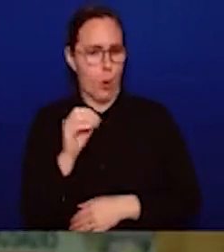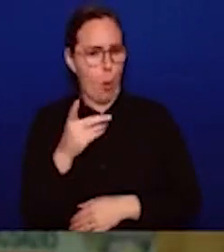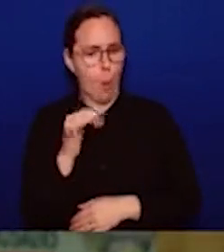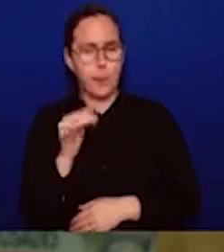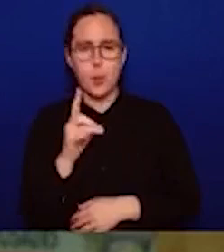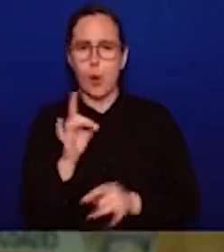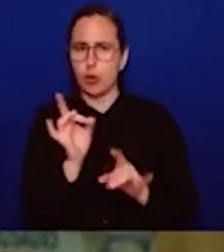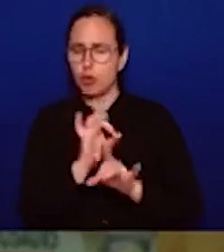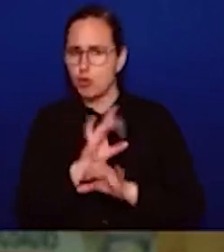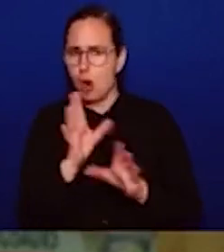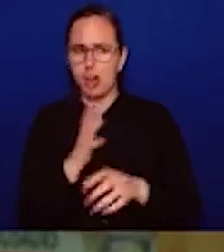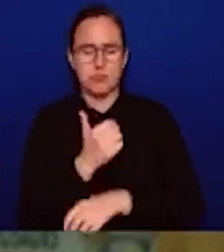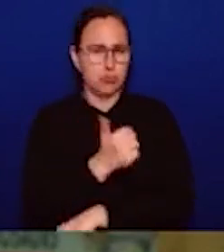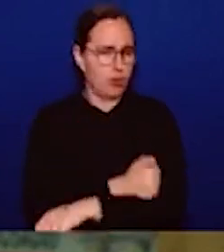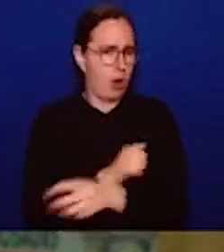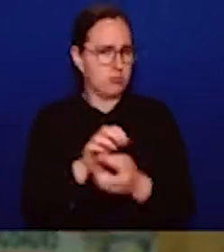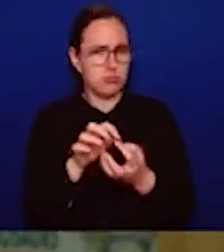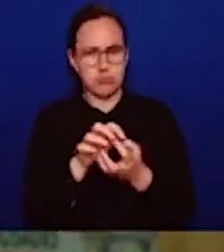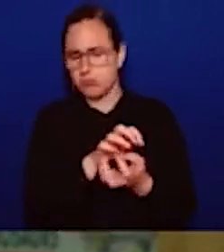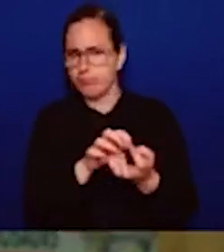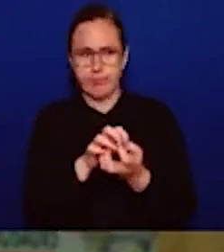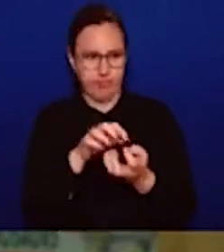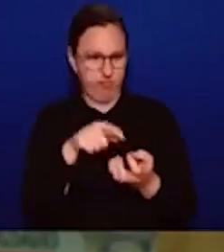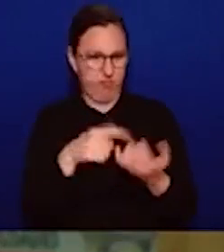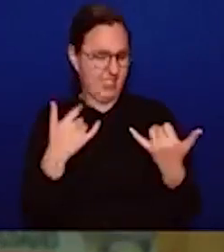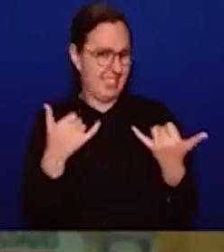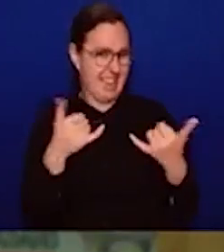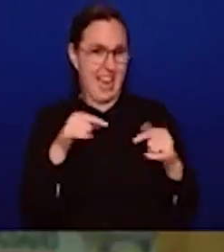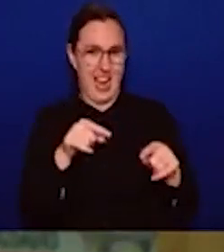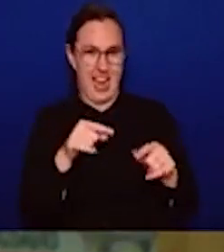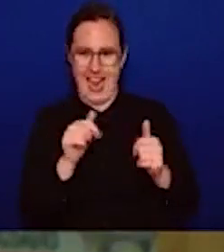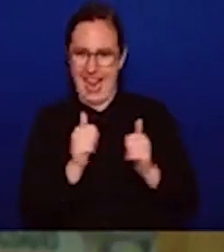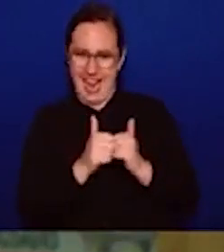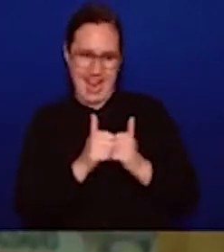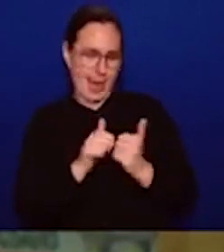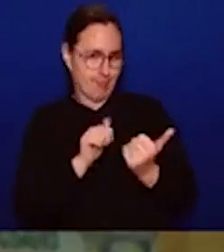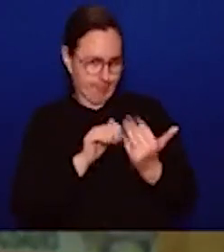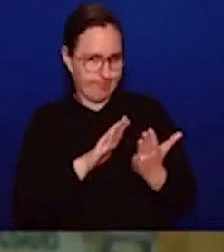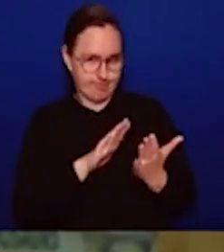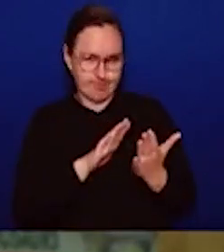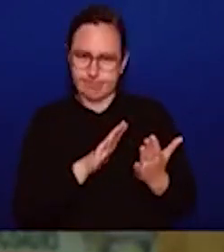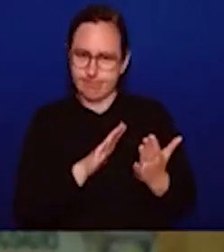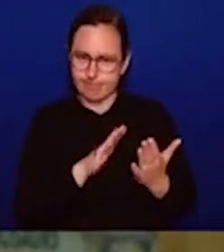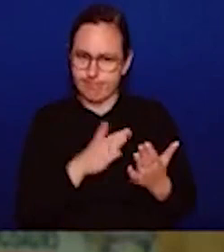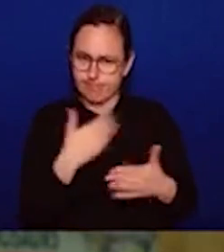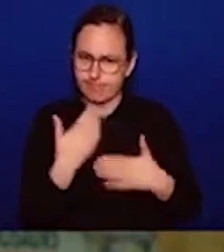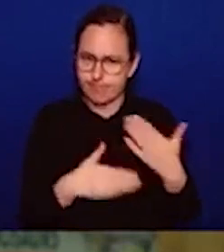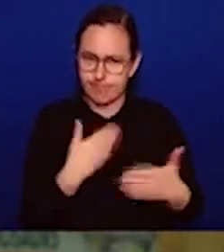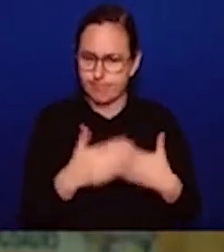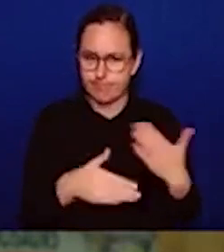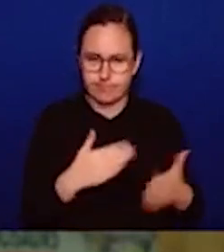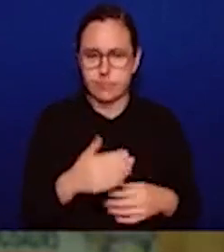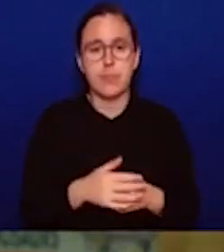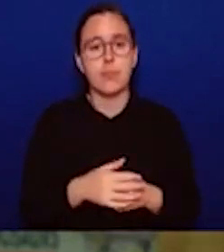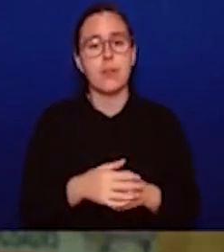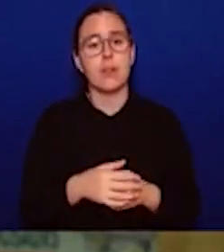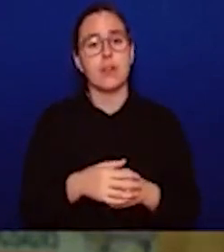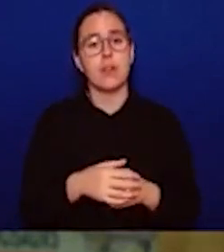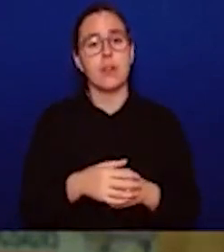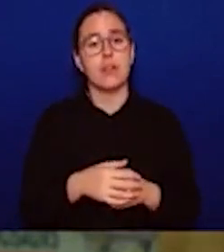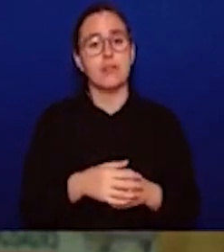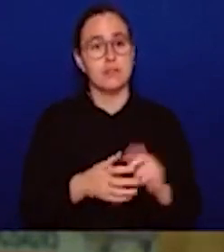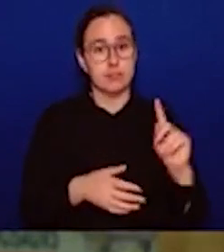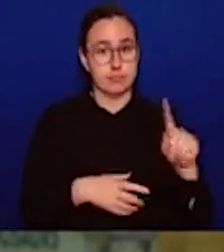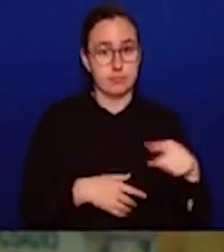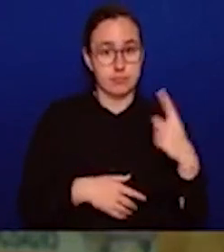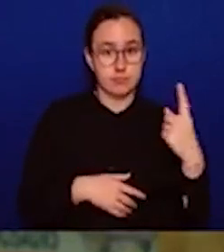in vulnerable communities, but in suburban and large and small cities across the province and across the